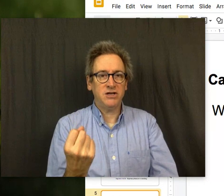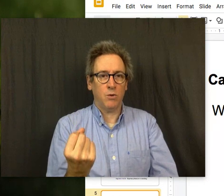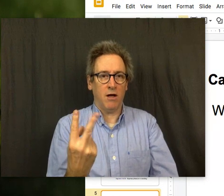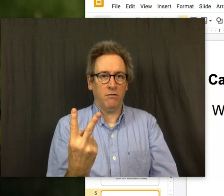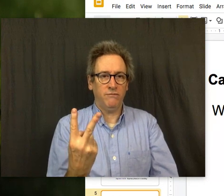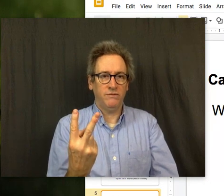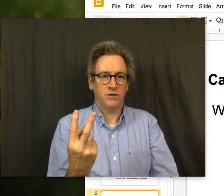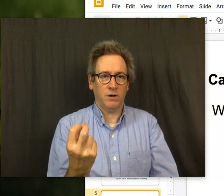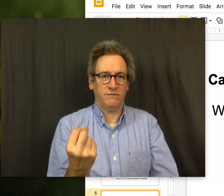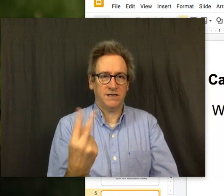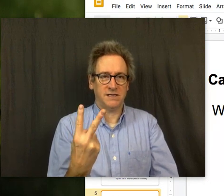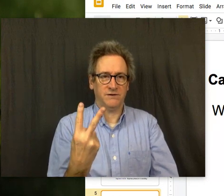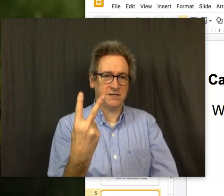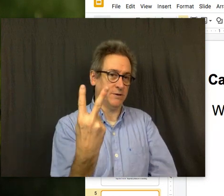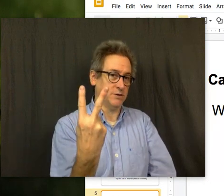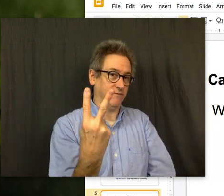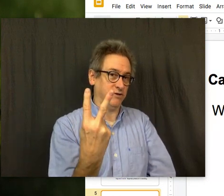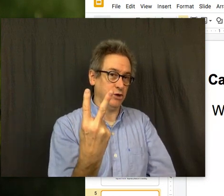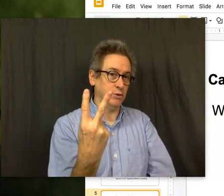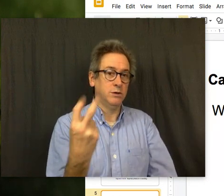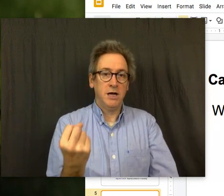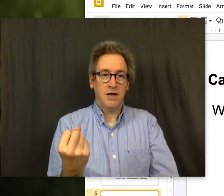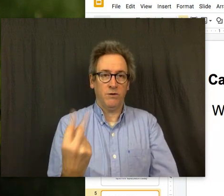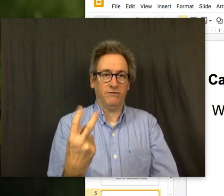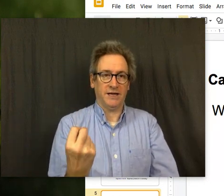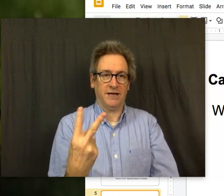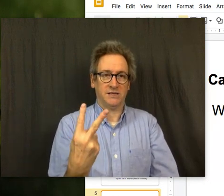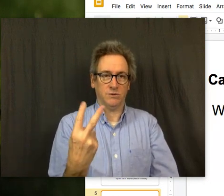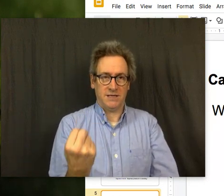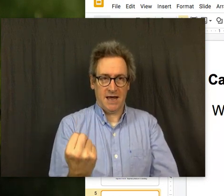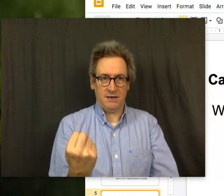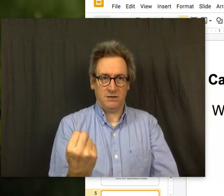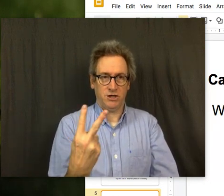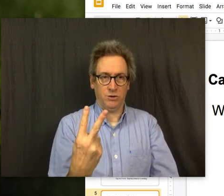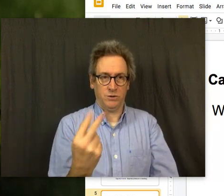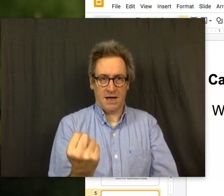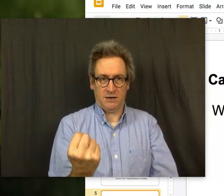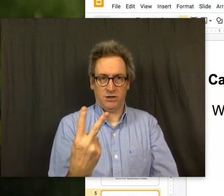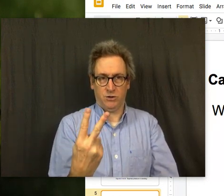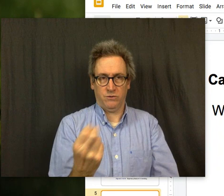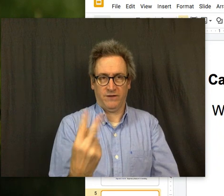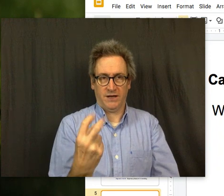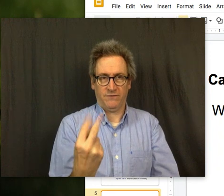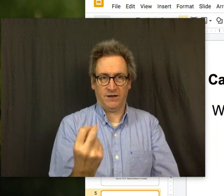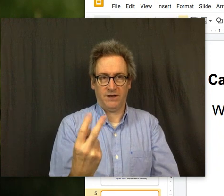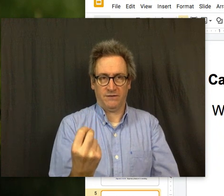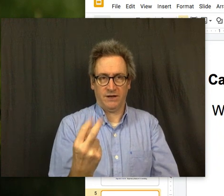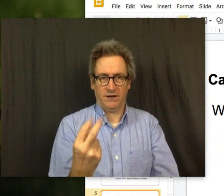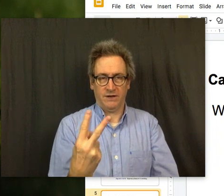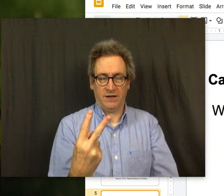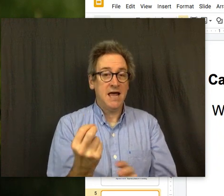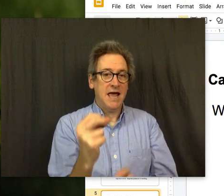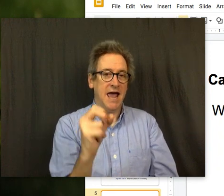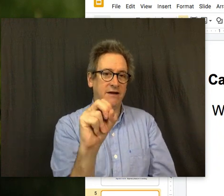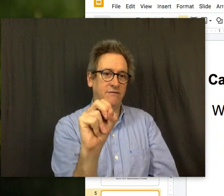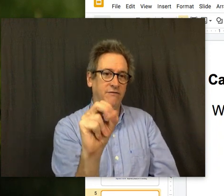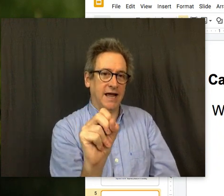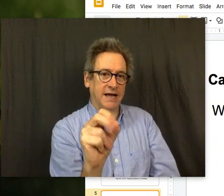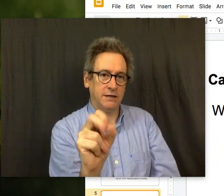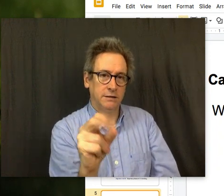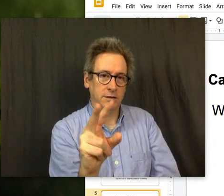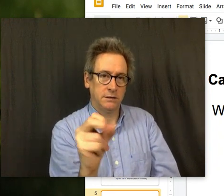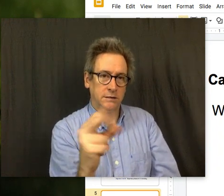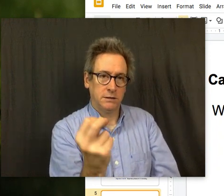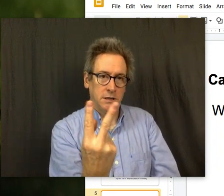11 and 12. 12 does the series of things. So we have 2. We flick it. So 10, 2, 10, 2. Flick, flick, flick, flick, flick. And